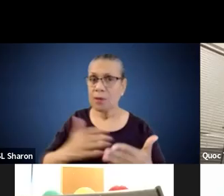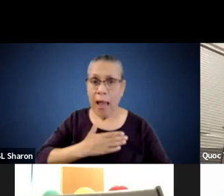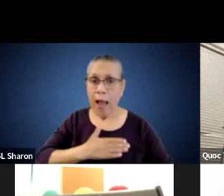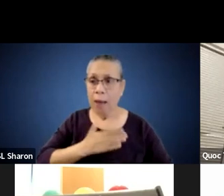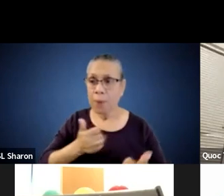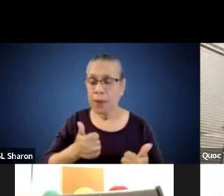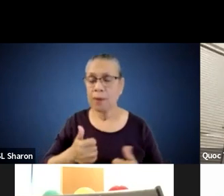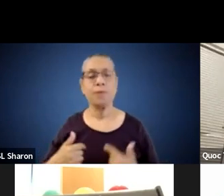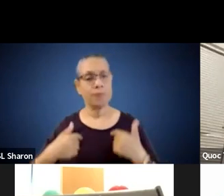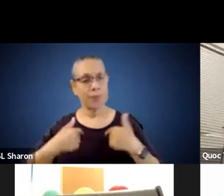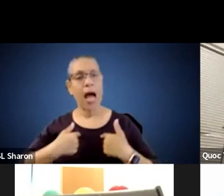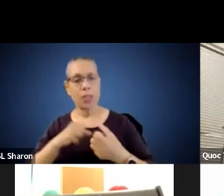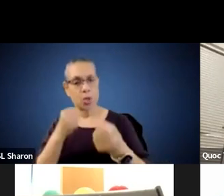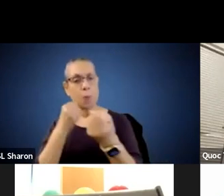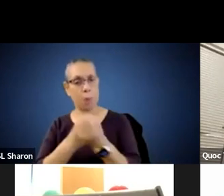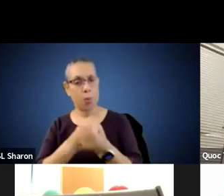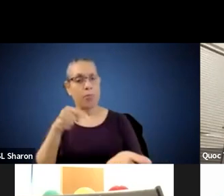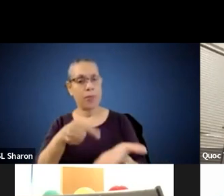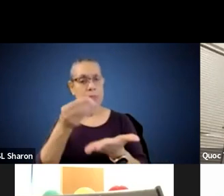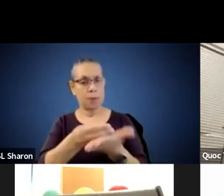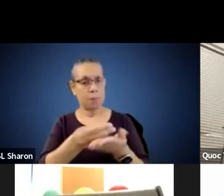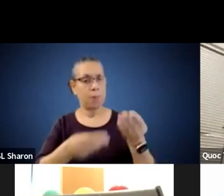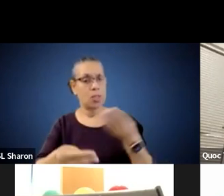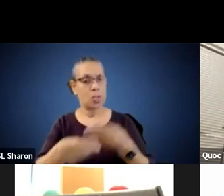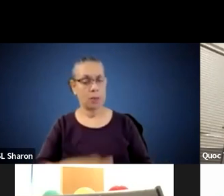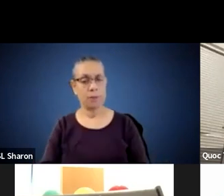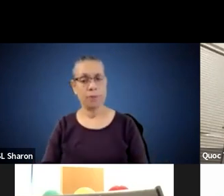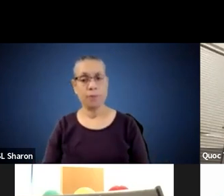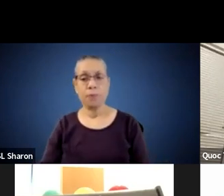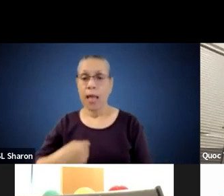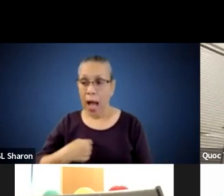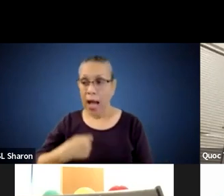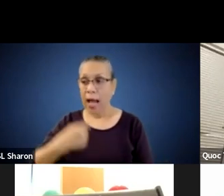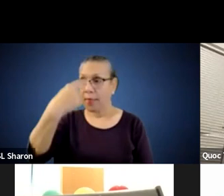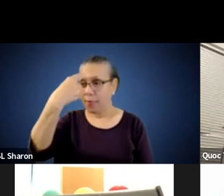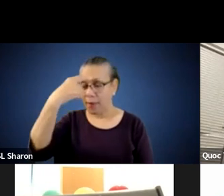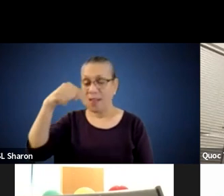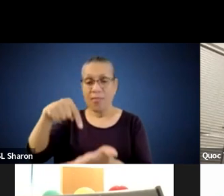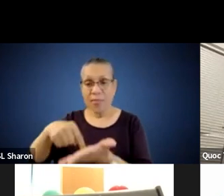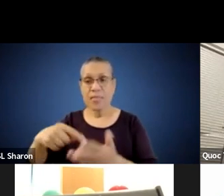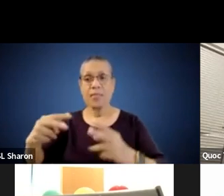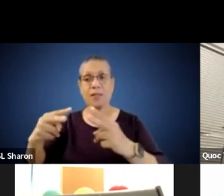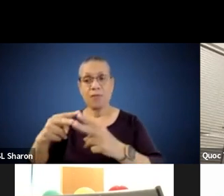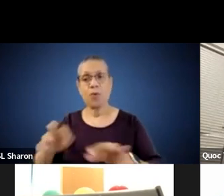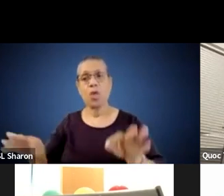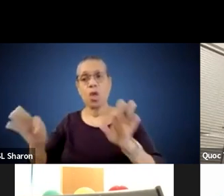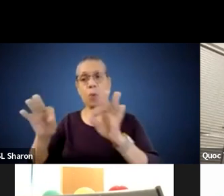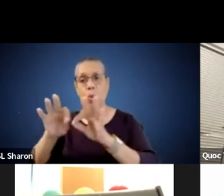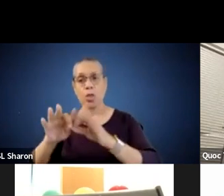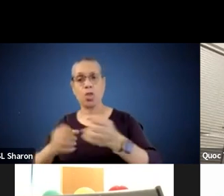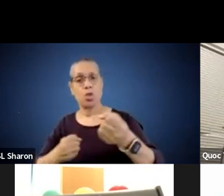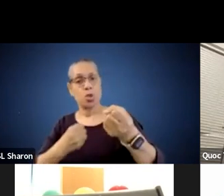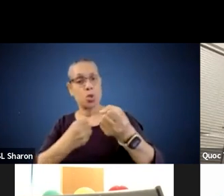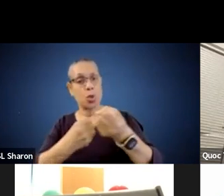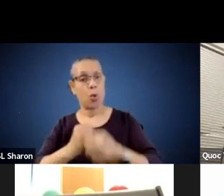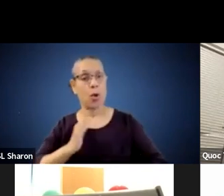I do support this budget and I think it is important as a matter of support for our superintendent and